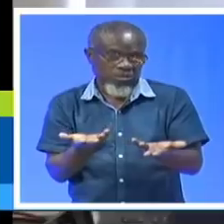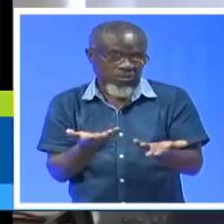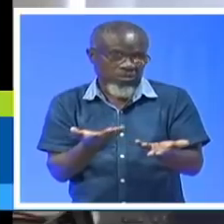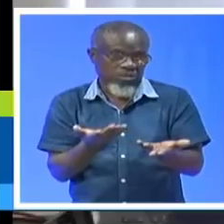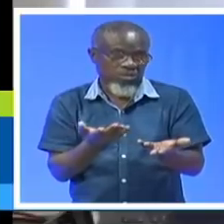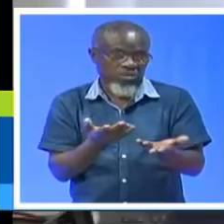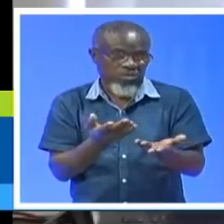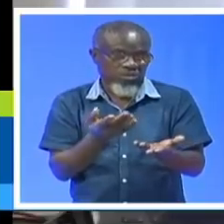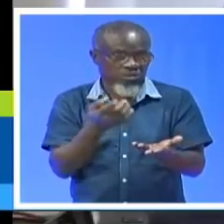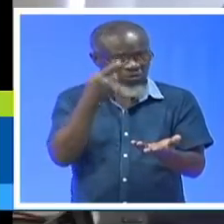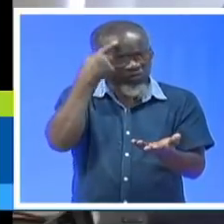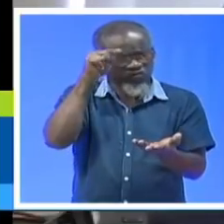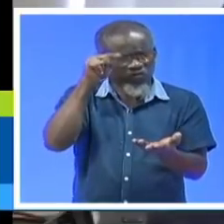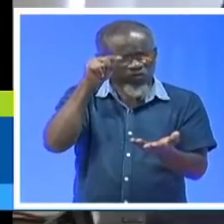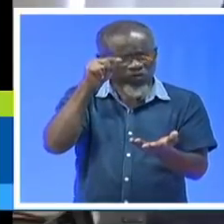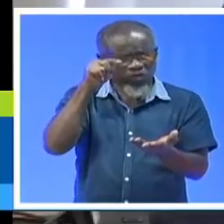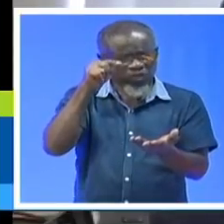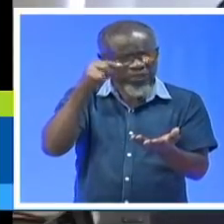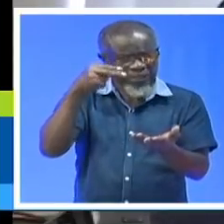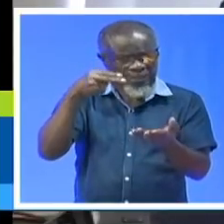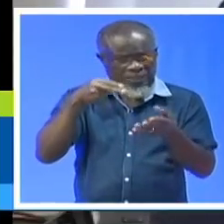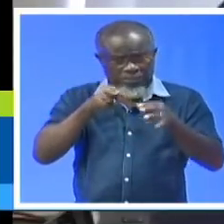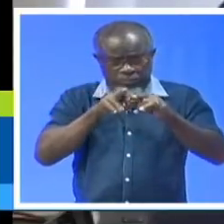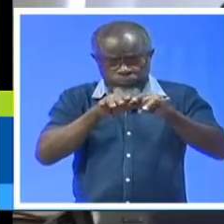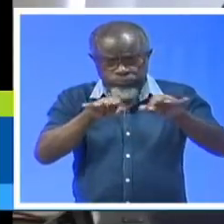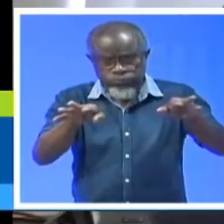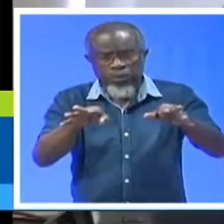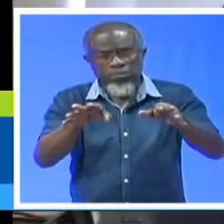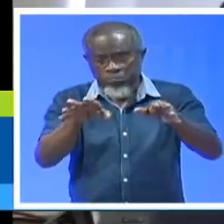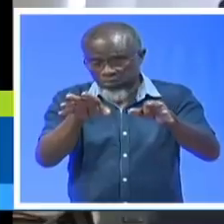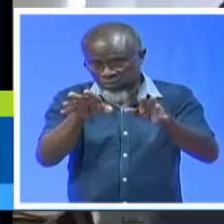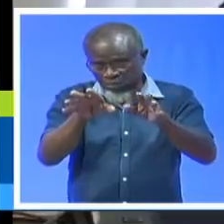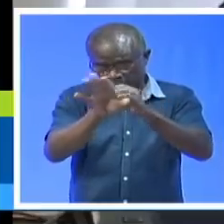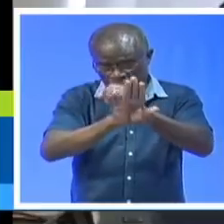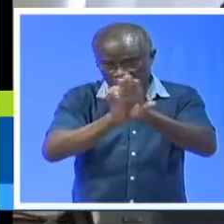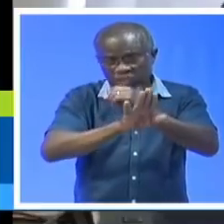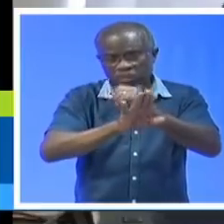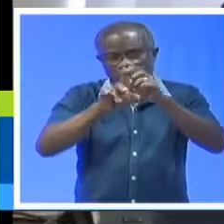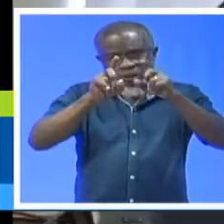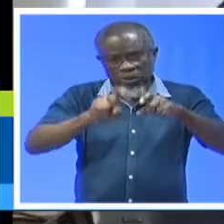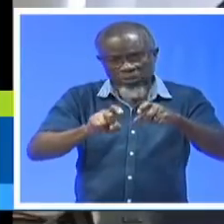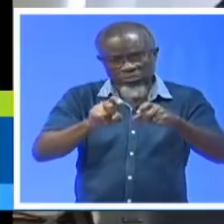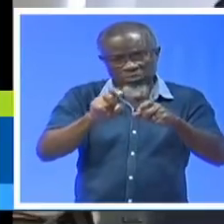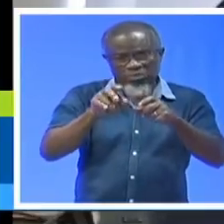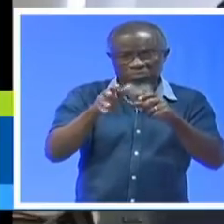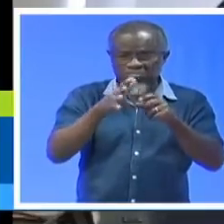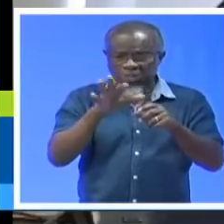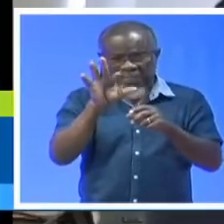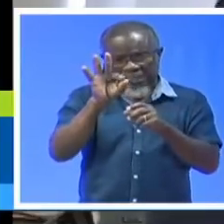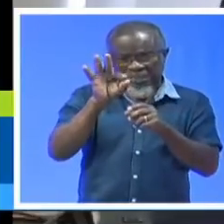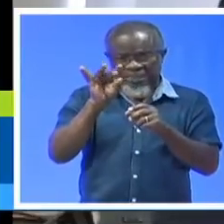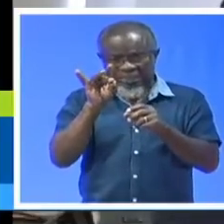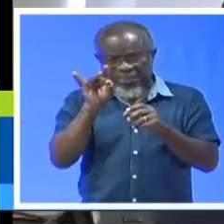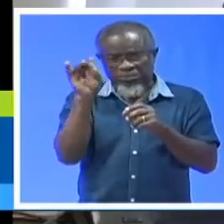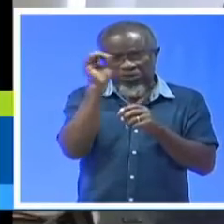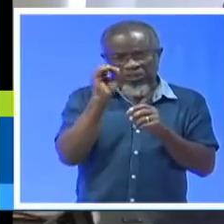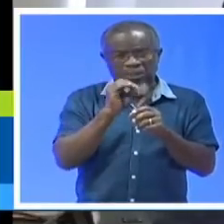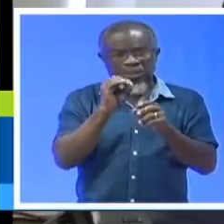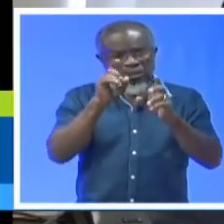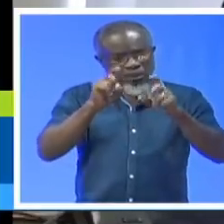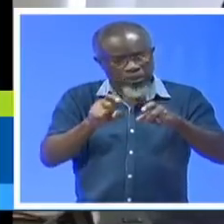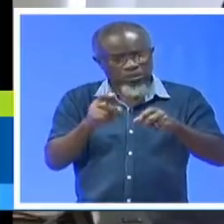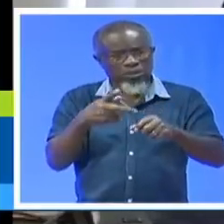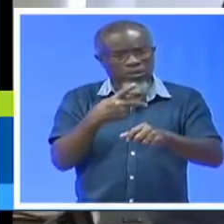herd immunity, we need about 80 or 90% of the population to be fully vaccinated. So does the Ministry of